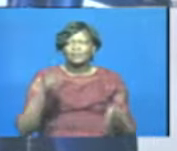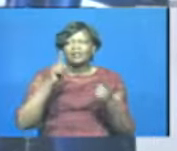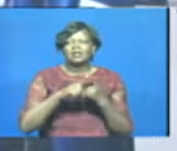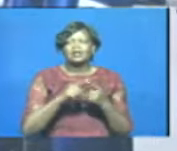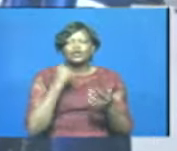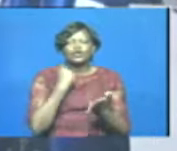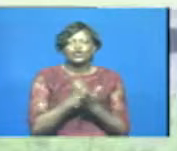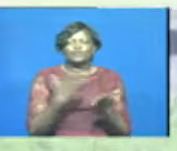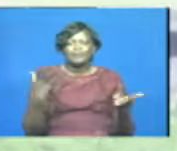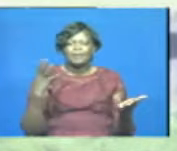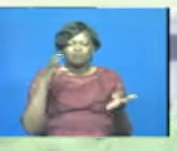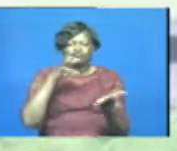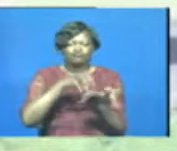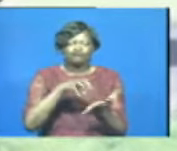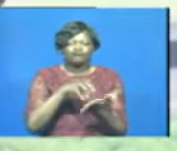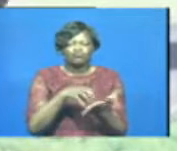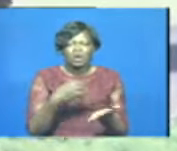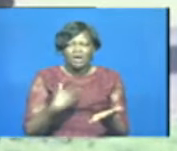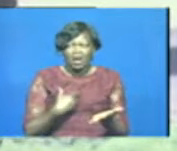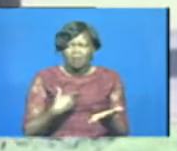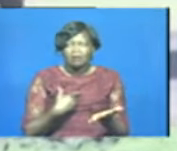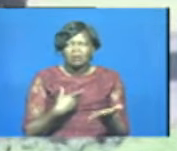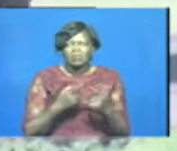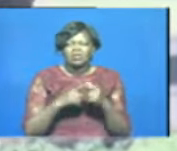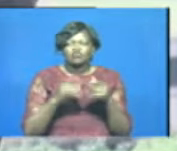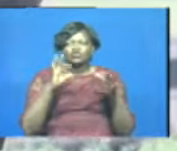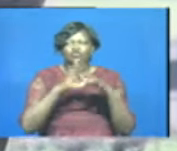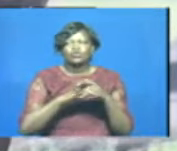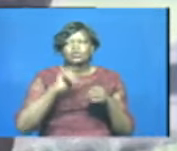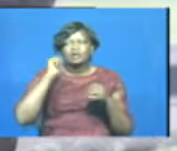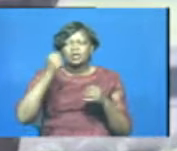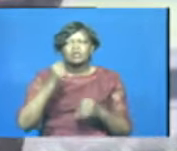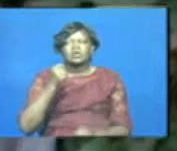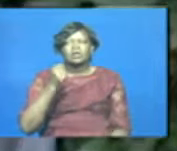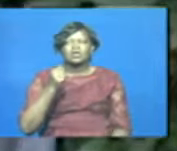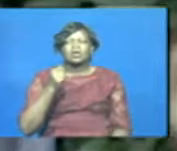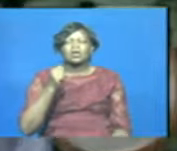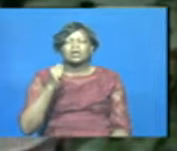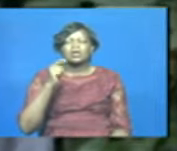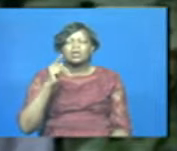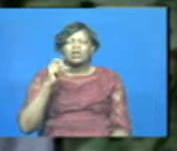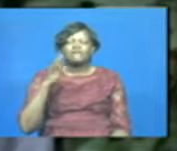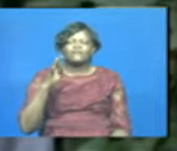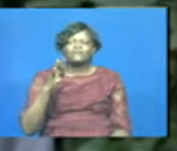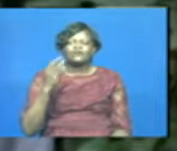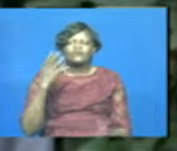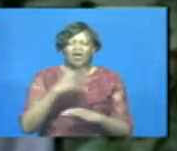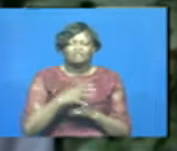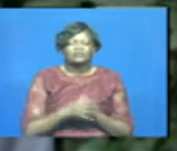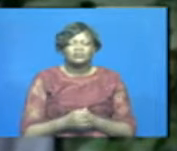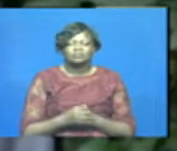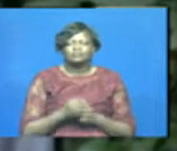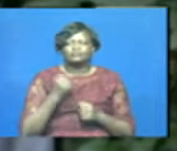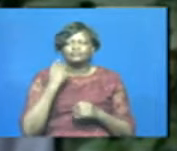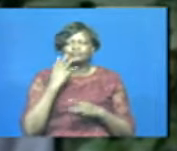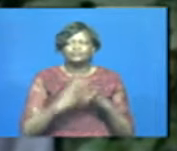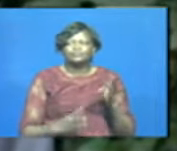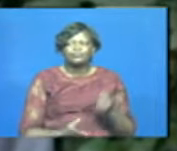advert came through for him joining the Kenya Air Force after his A-levels. Luckily, I acted with the